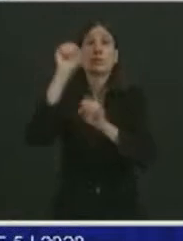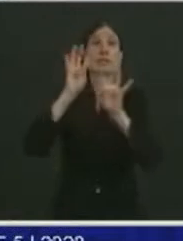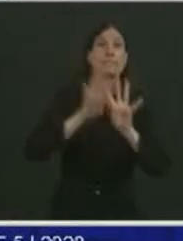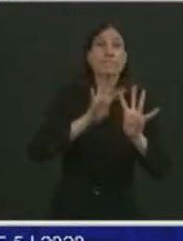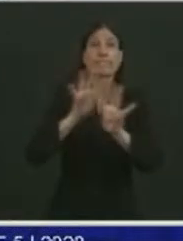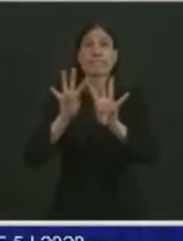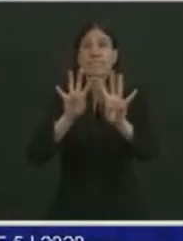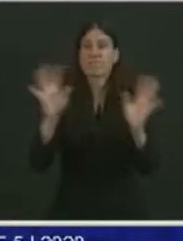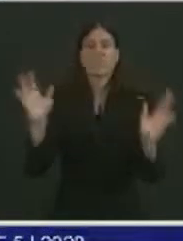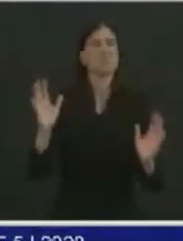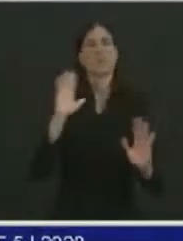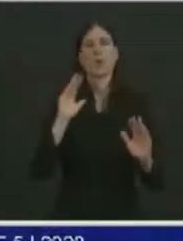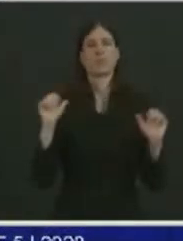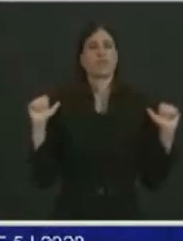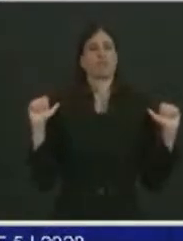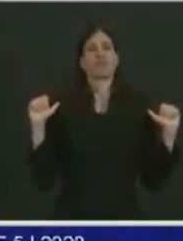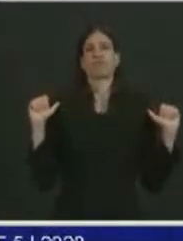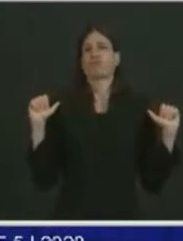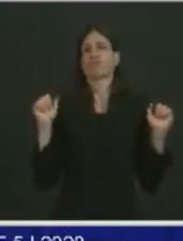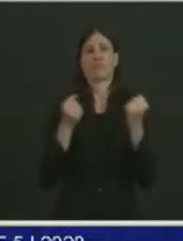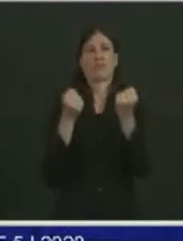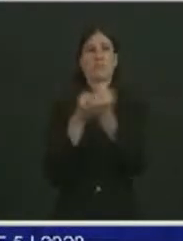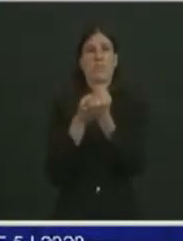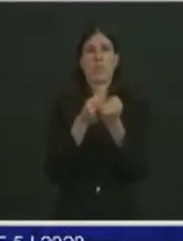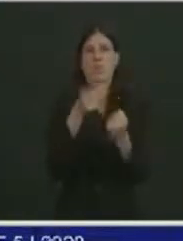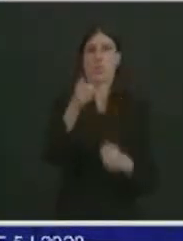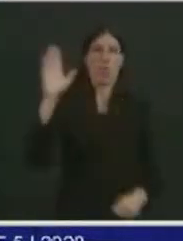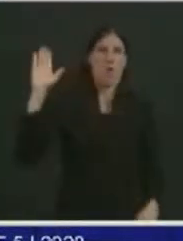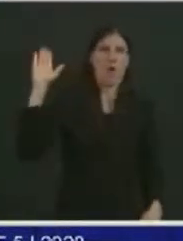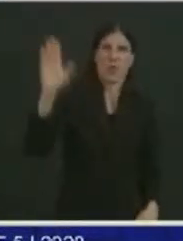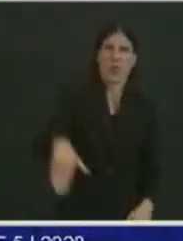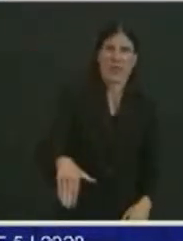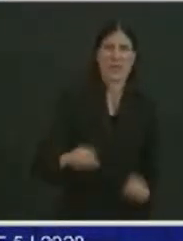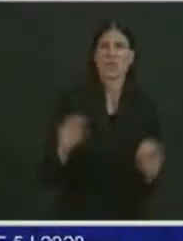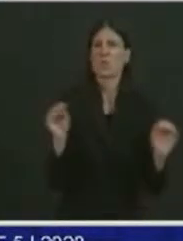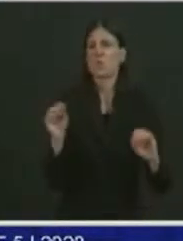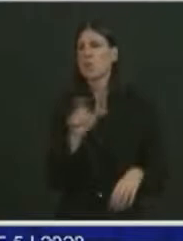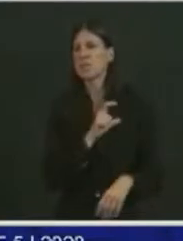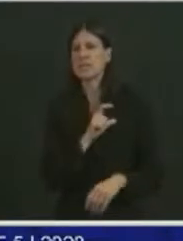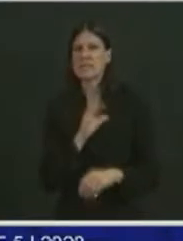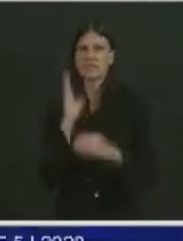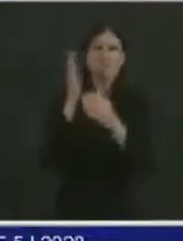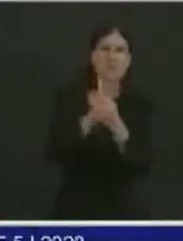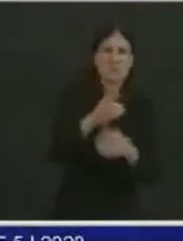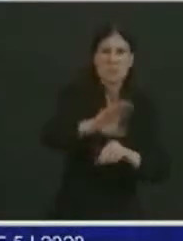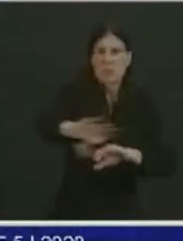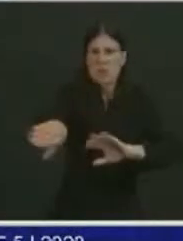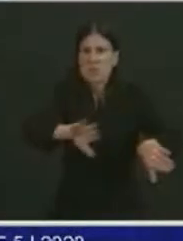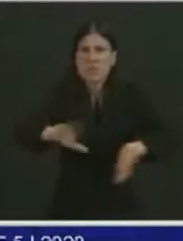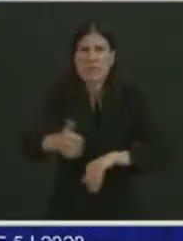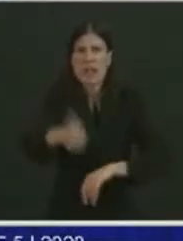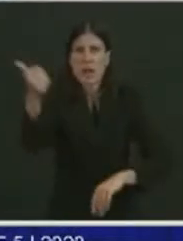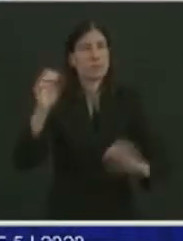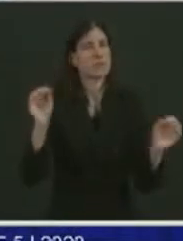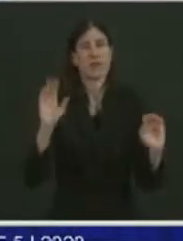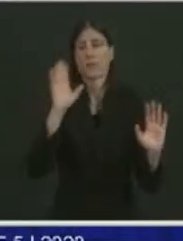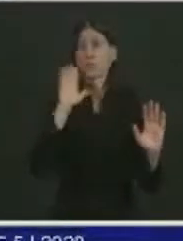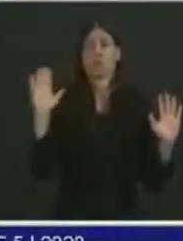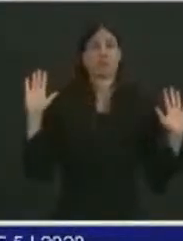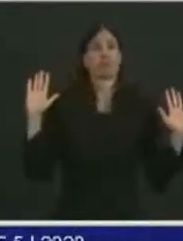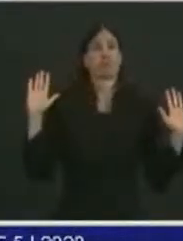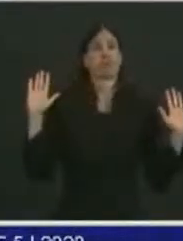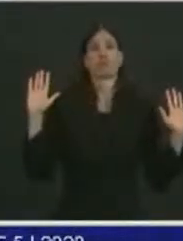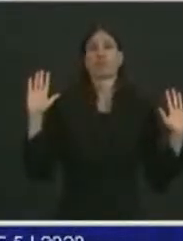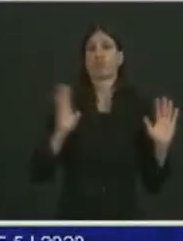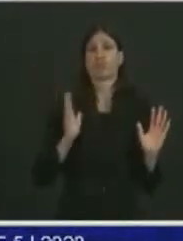safe, and in no way is law enforcement going to interfere with or be heavy-handed with anyone's right to